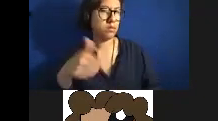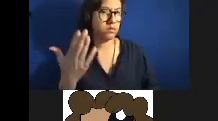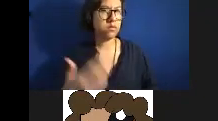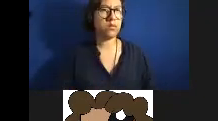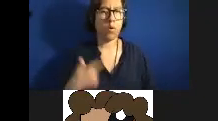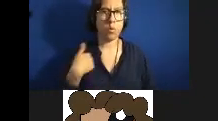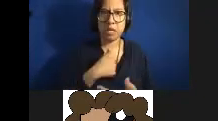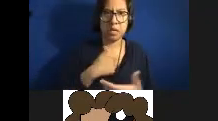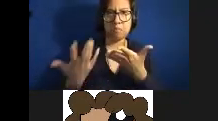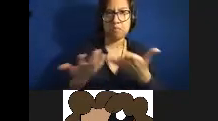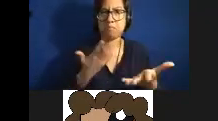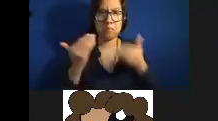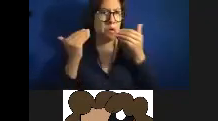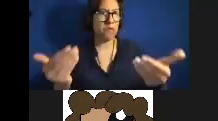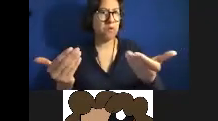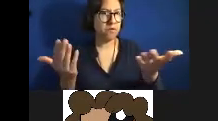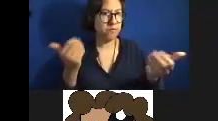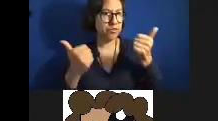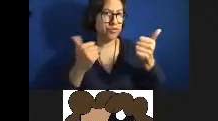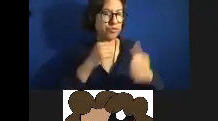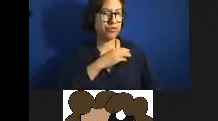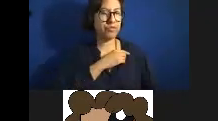Or do we just go for it?